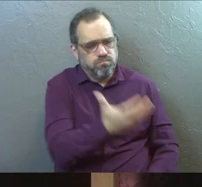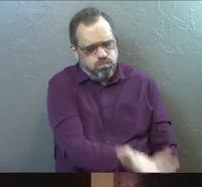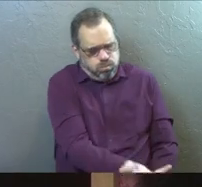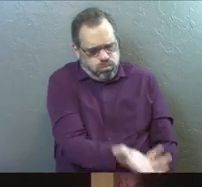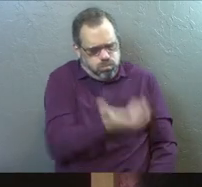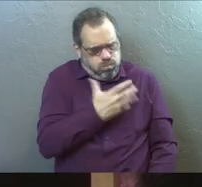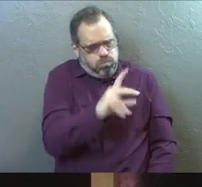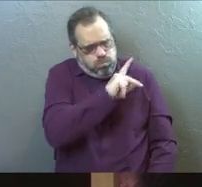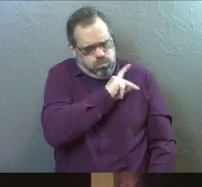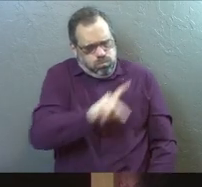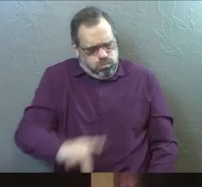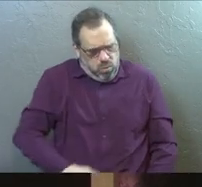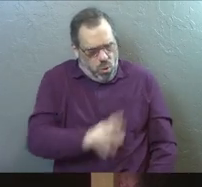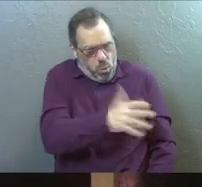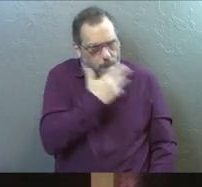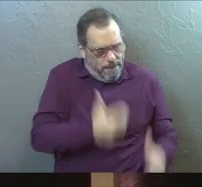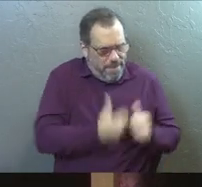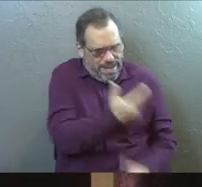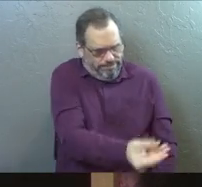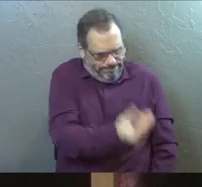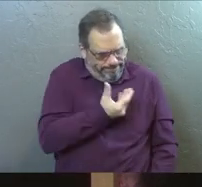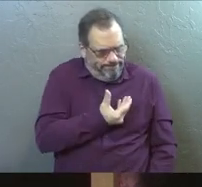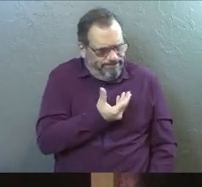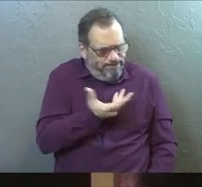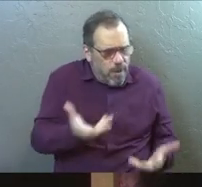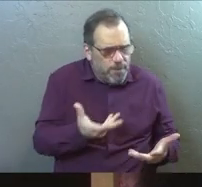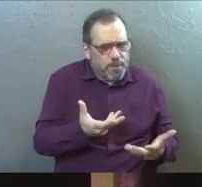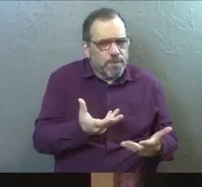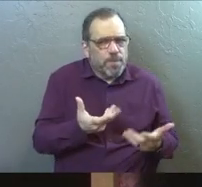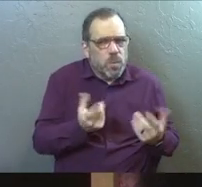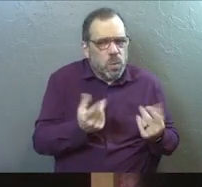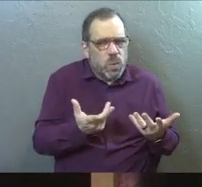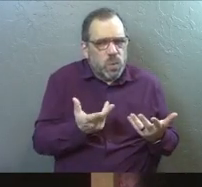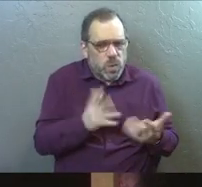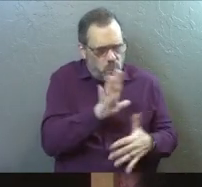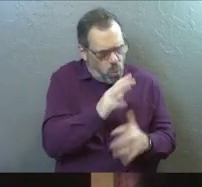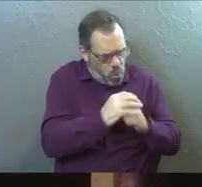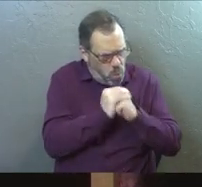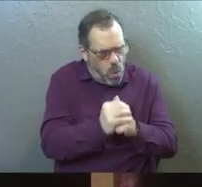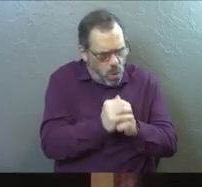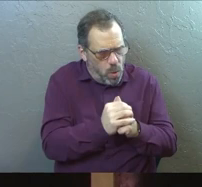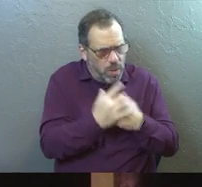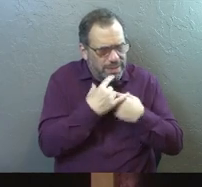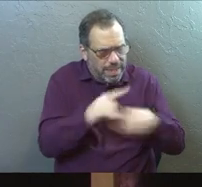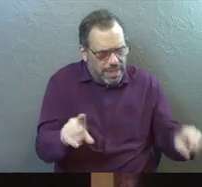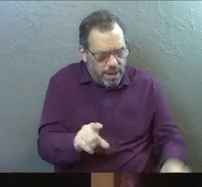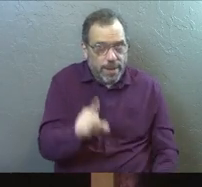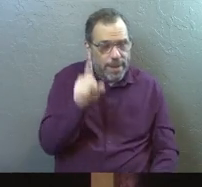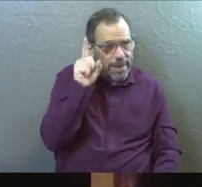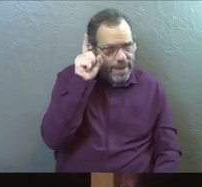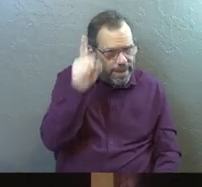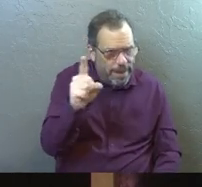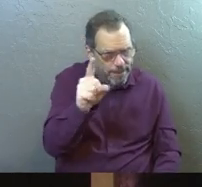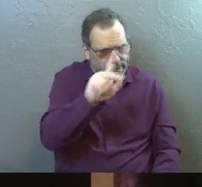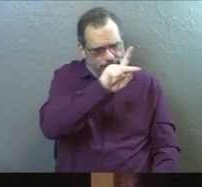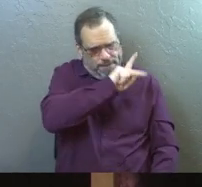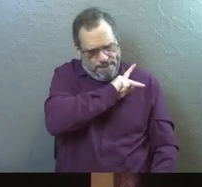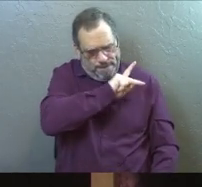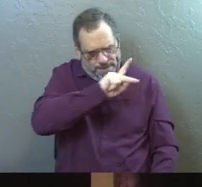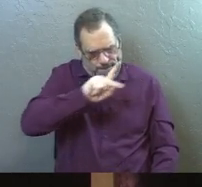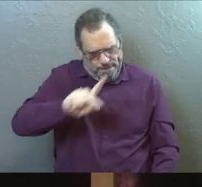king. Because when you bring your best to the king, what you're doing in your worship is you're declaring him